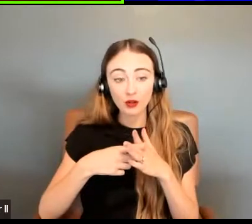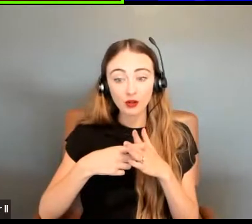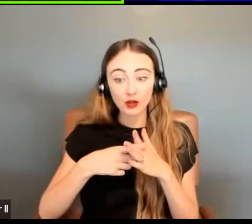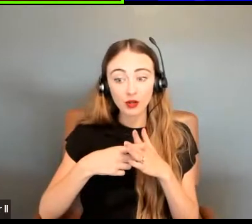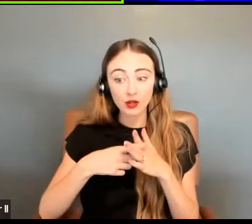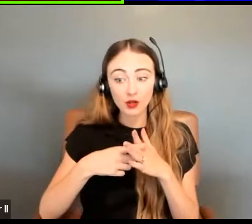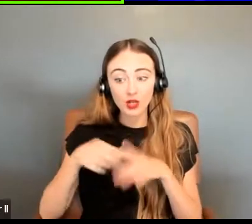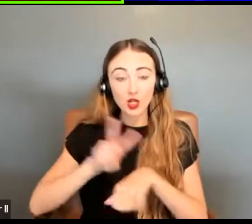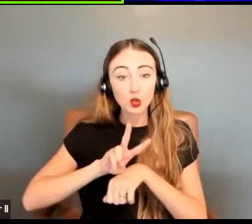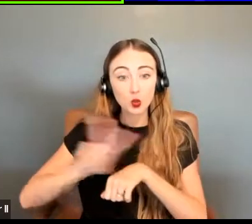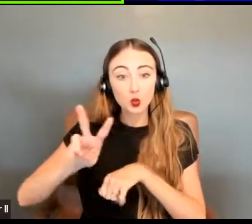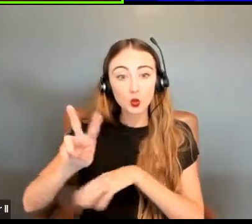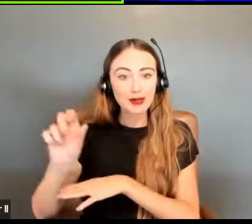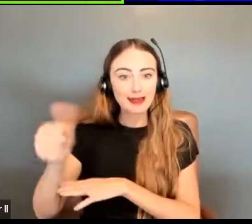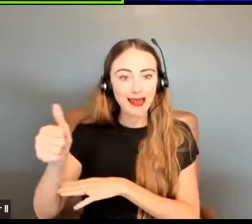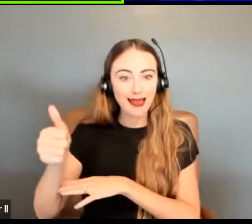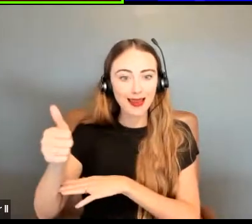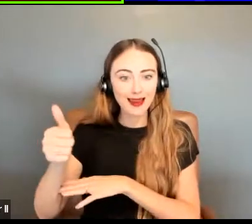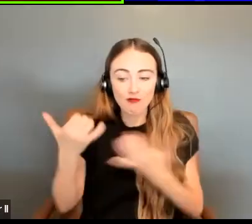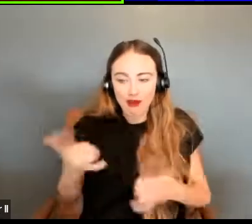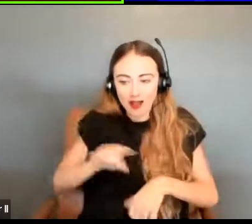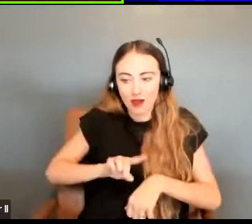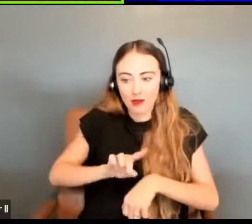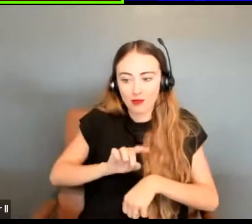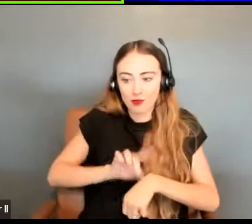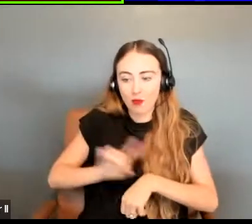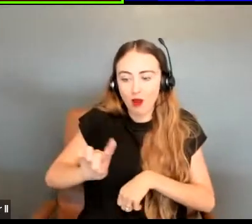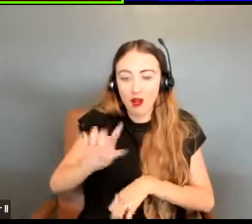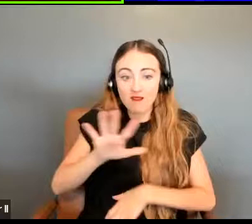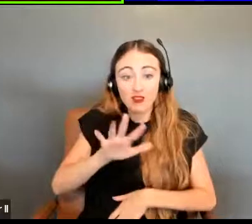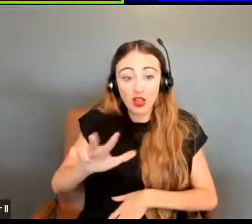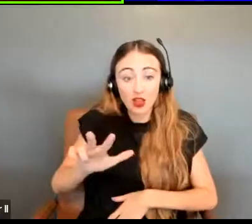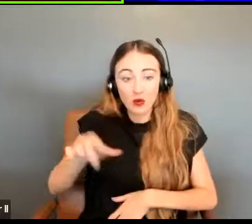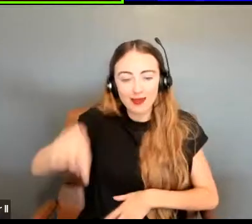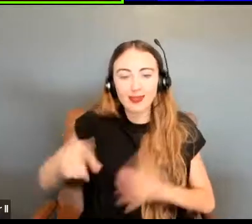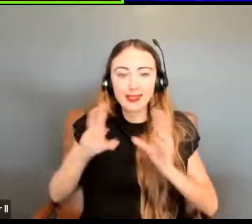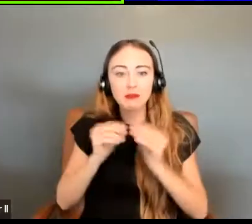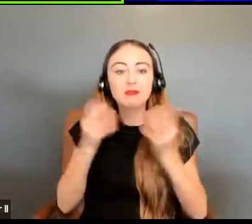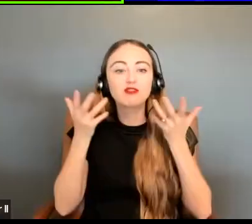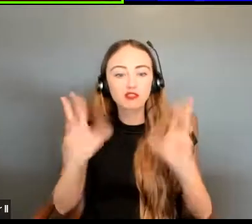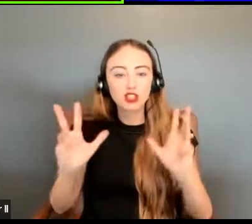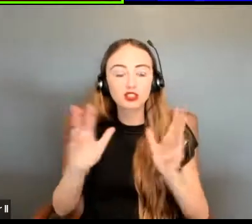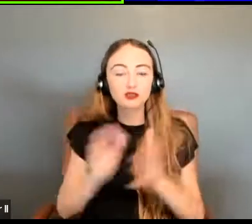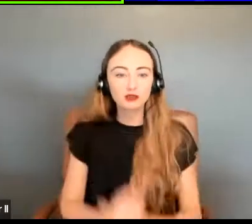at 2:10. The time is now 1:53 p.m. and this meeting is adjourned.